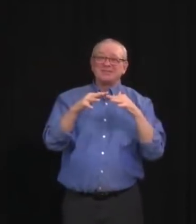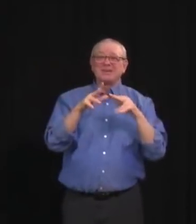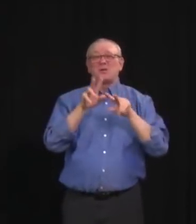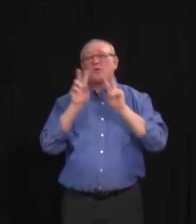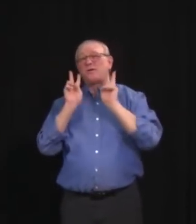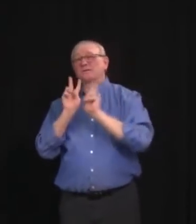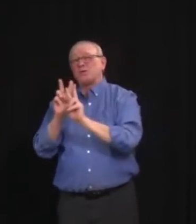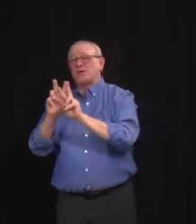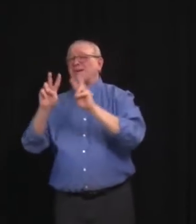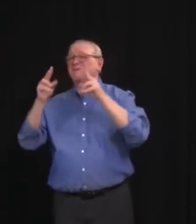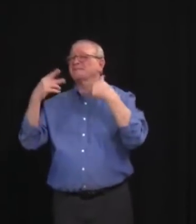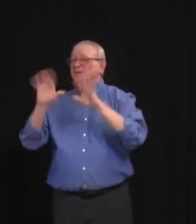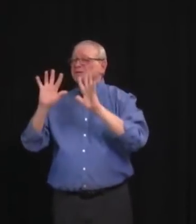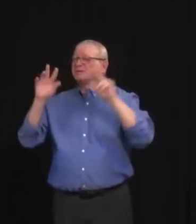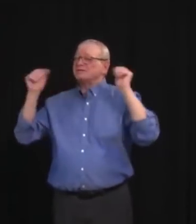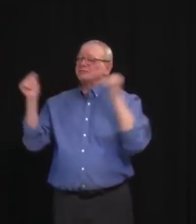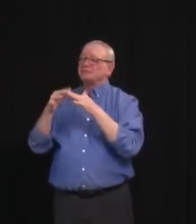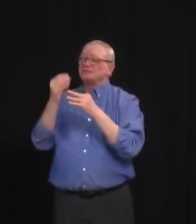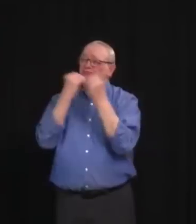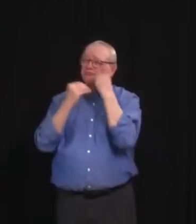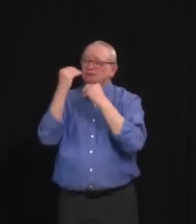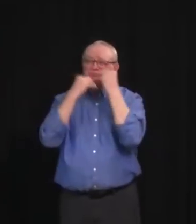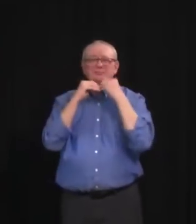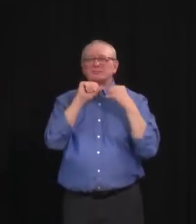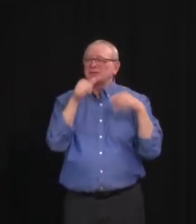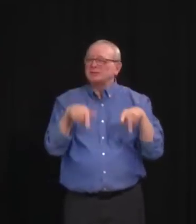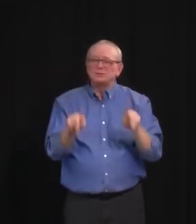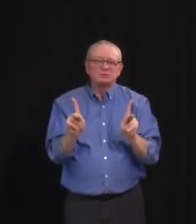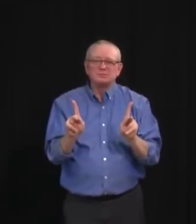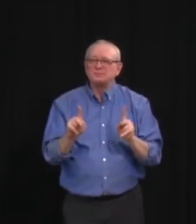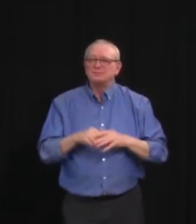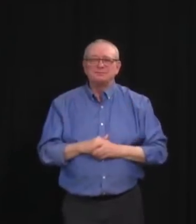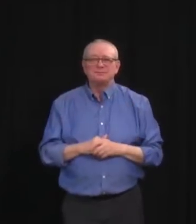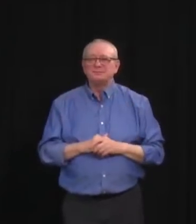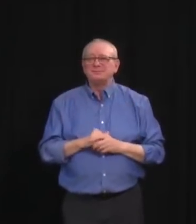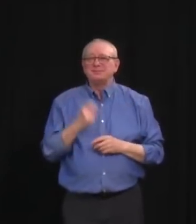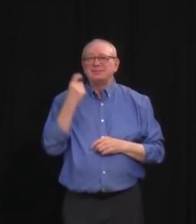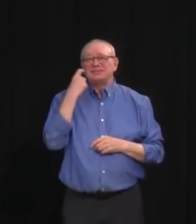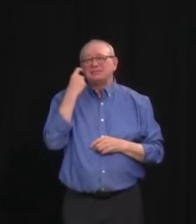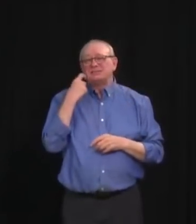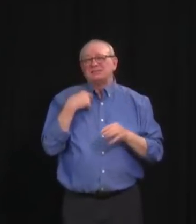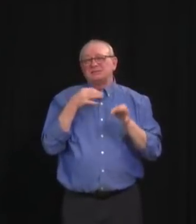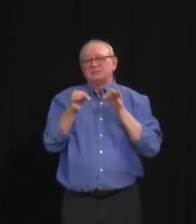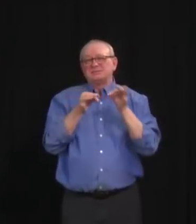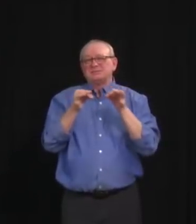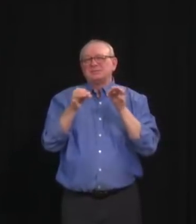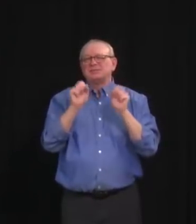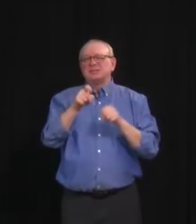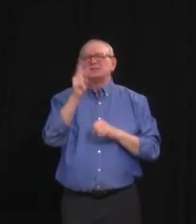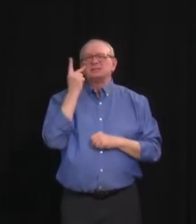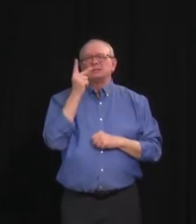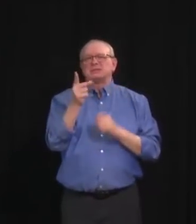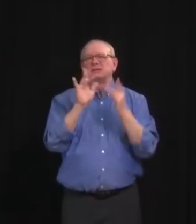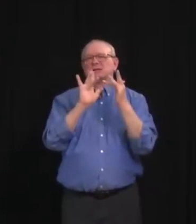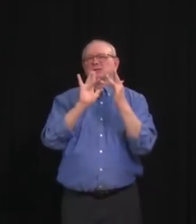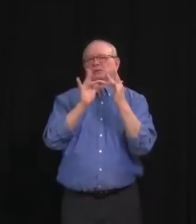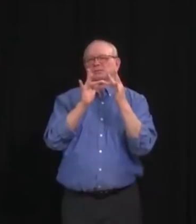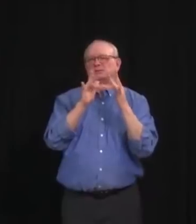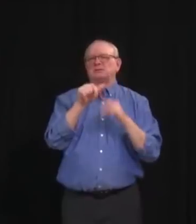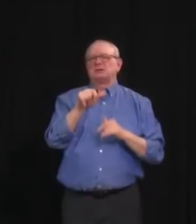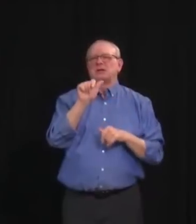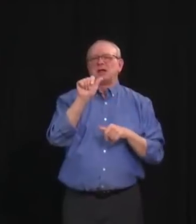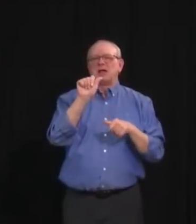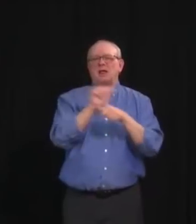will have the details posted to help you understand what's been changed. I want to reassure all Albertans that this is a